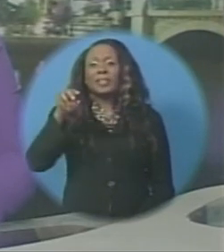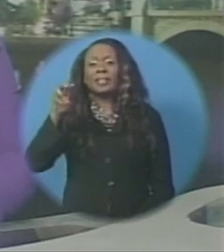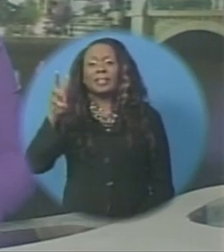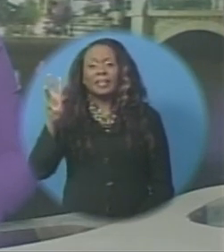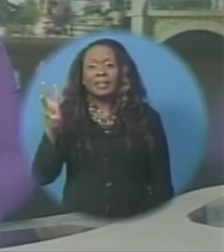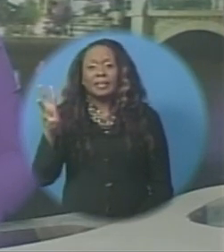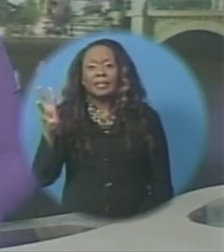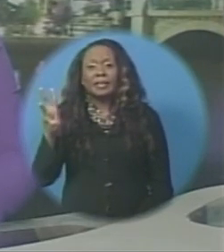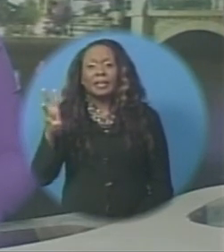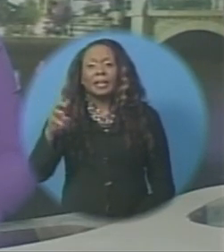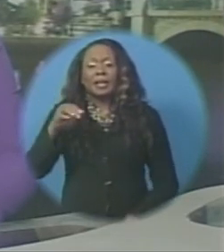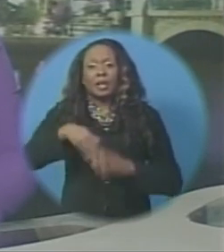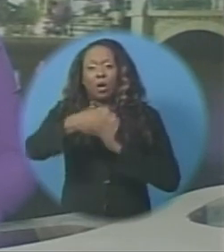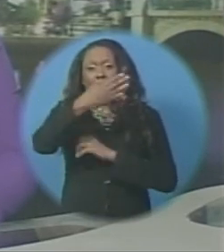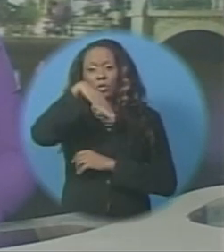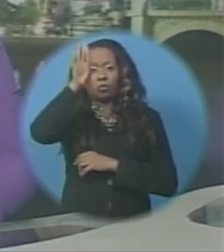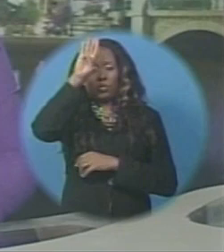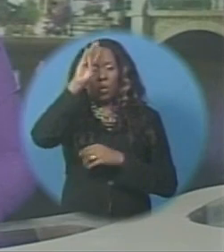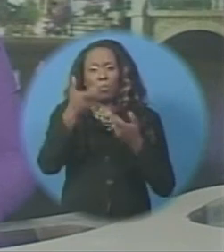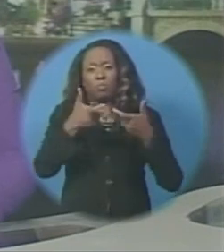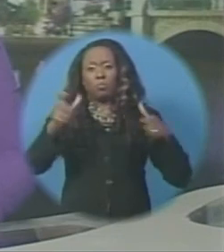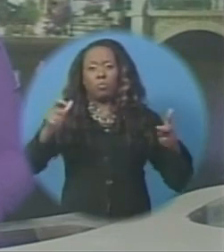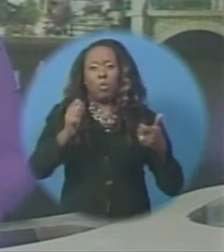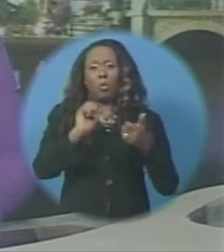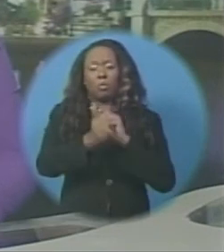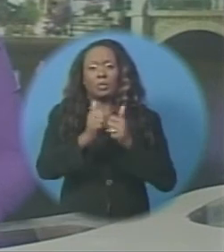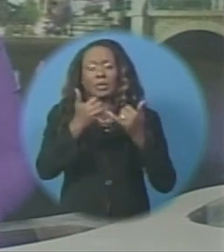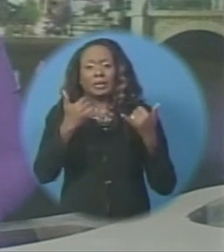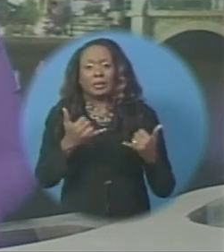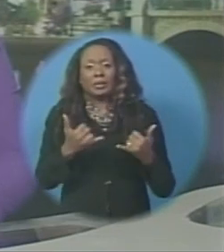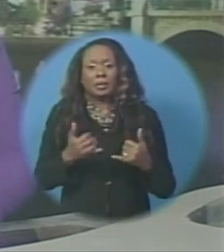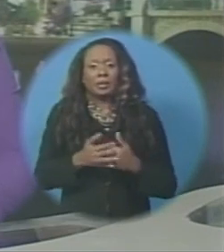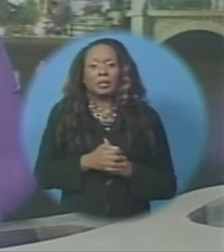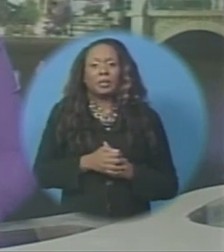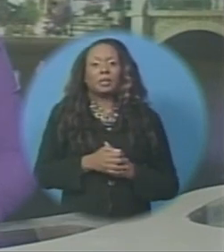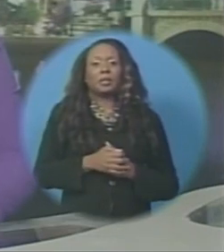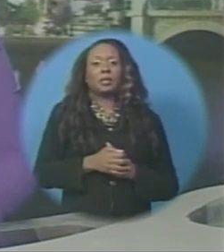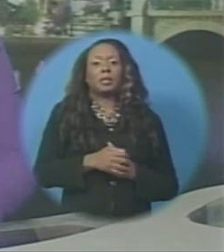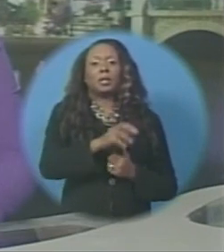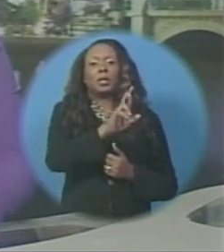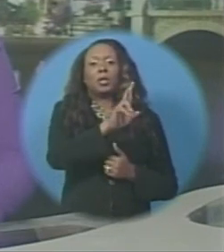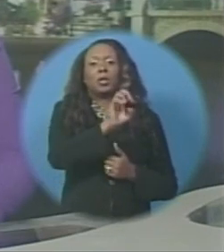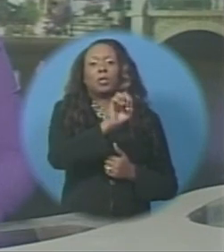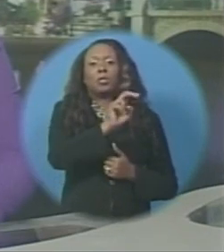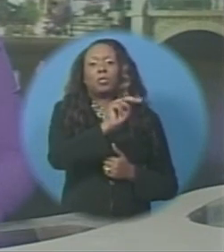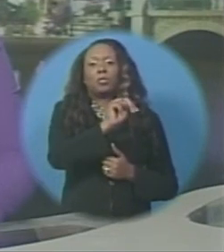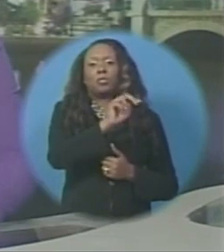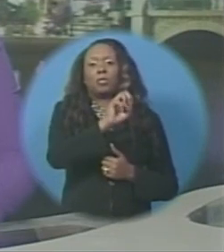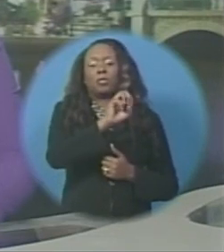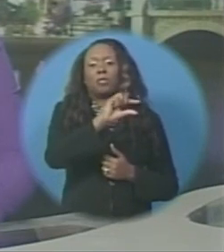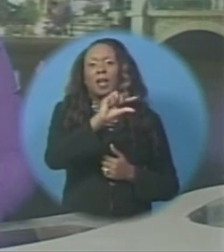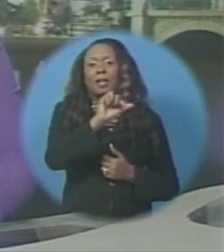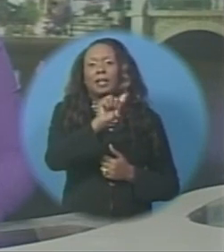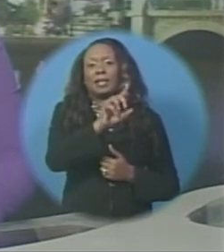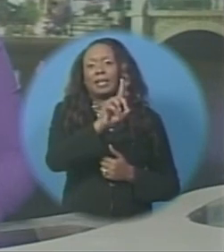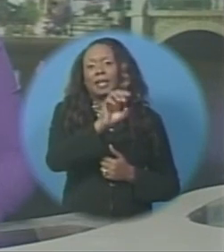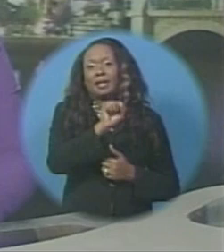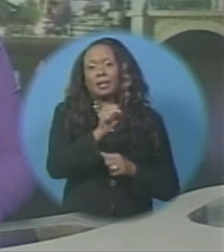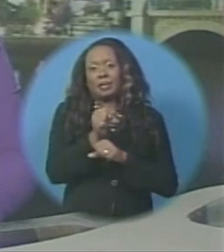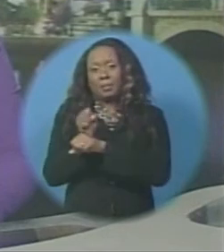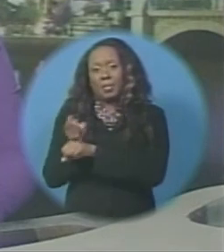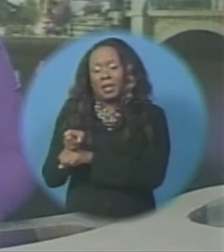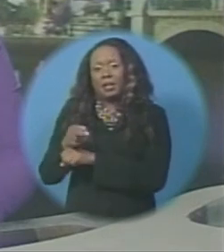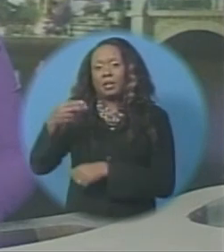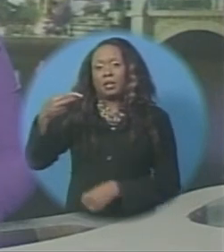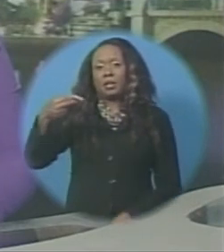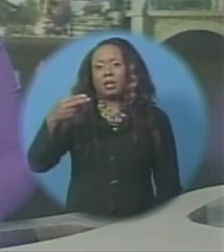match in the Australian Big Bash League today. In the end, the Melbourne Renegades defeated Surinamese Hobart Hurricanes by 2